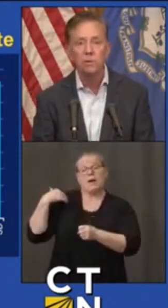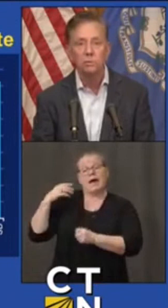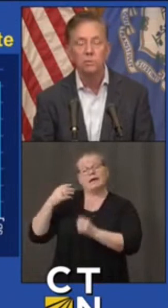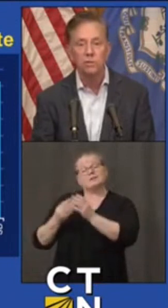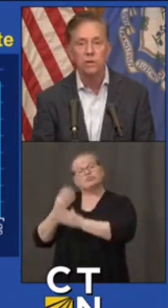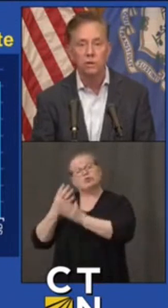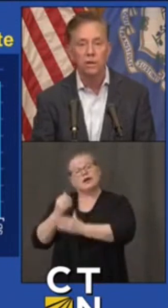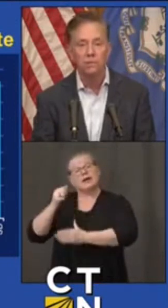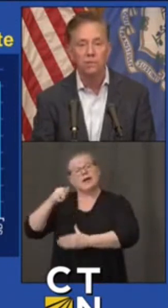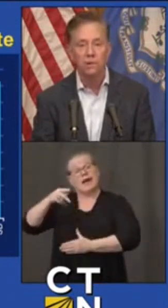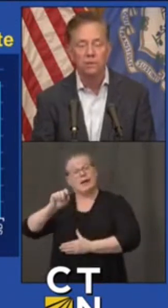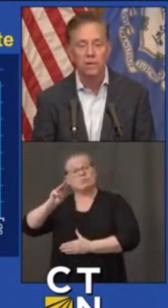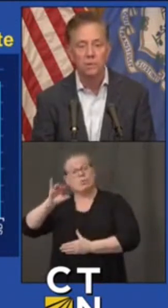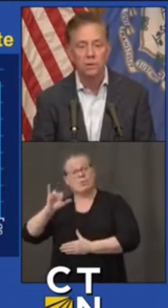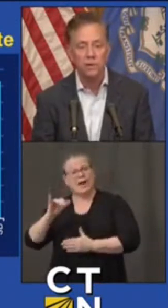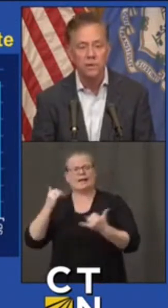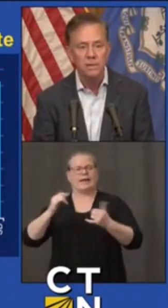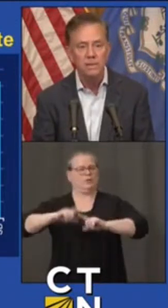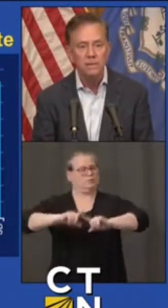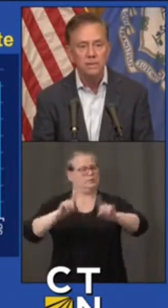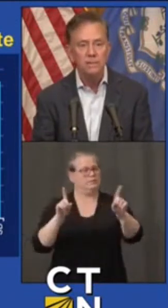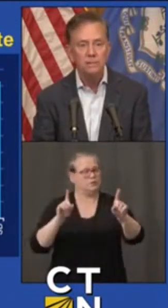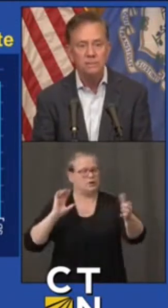good news to share on that front. Dr. Murphy?